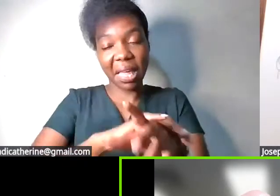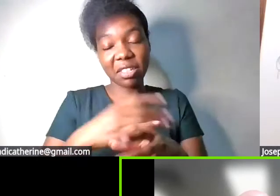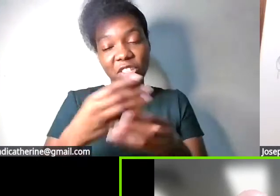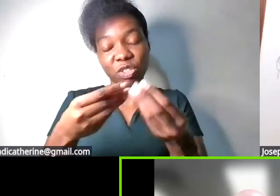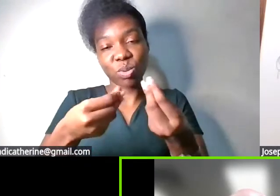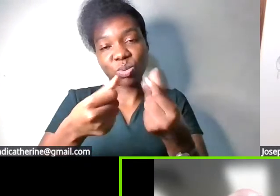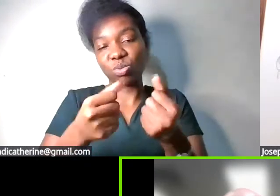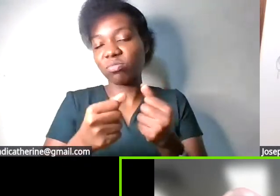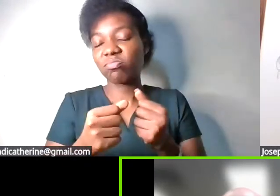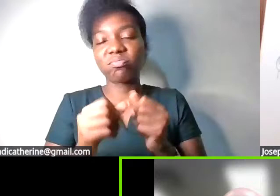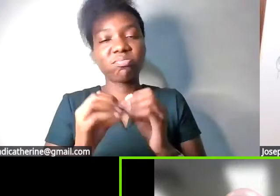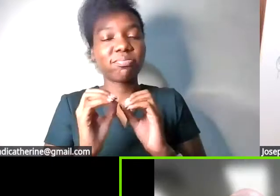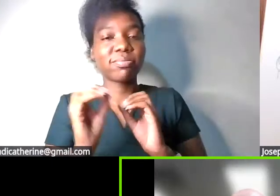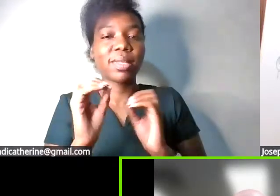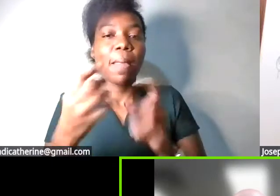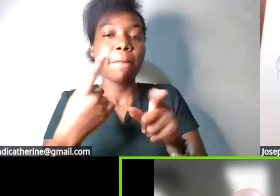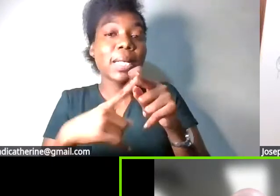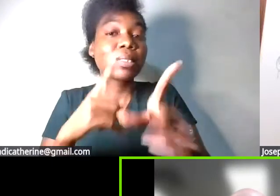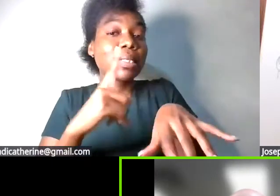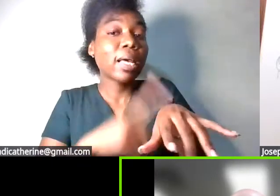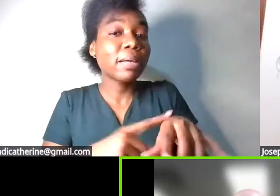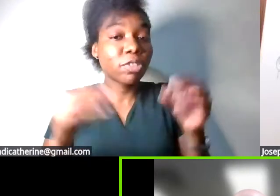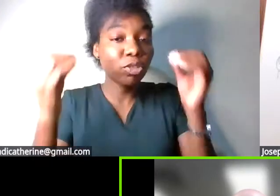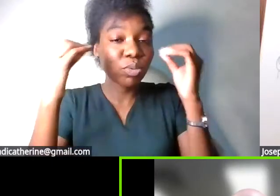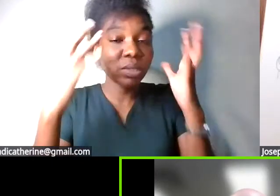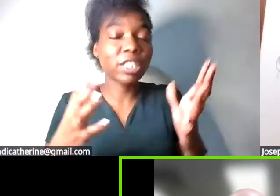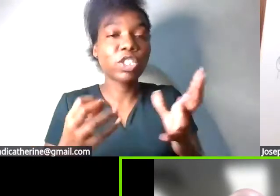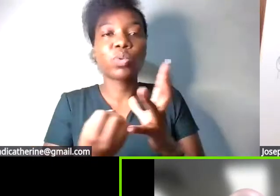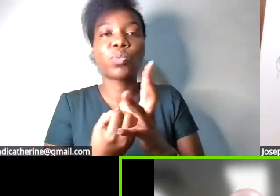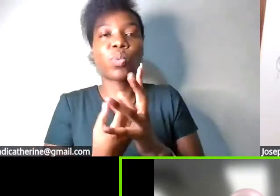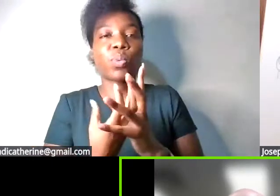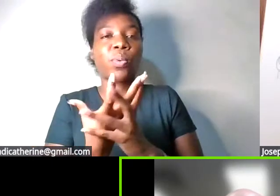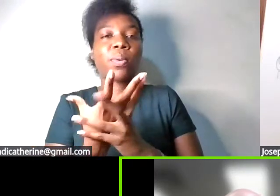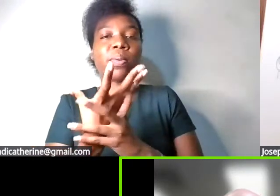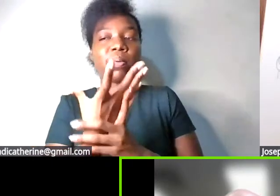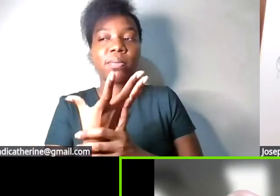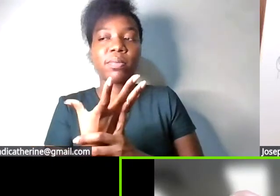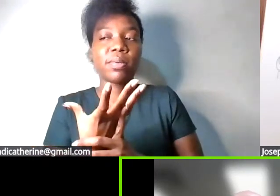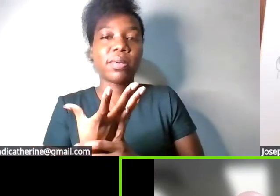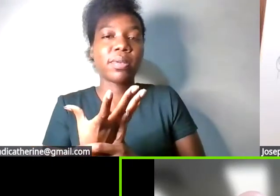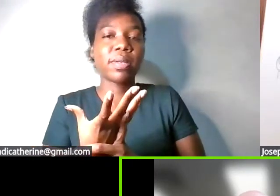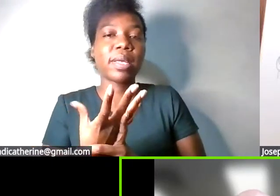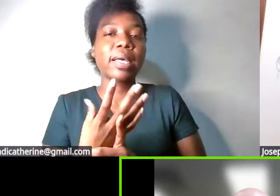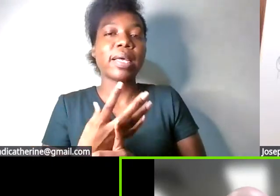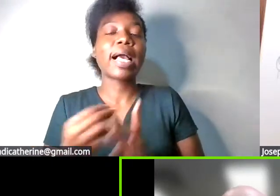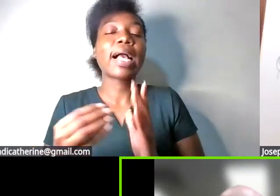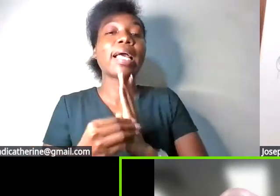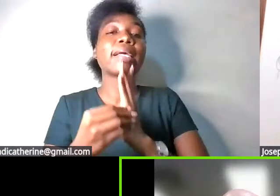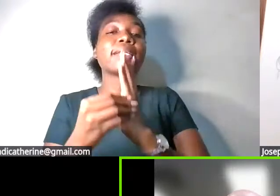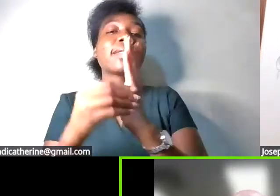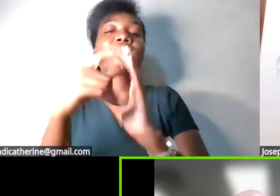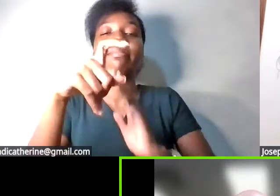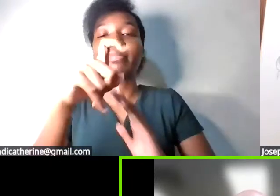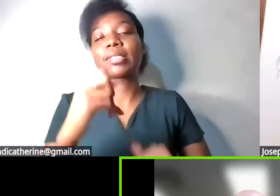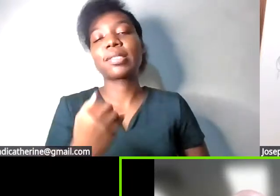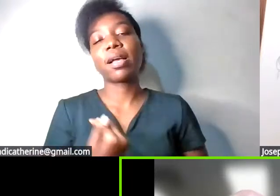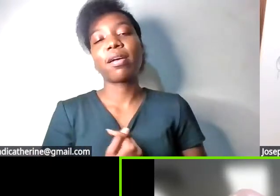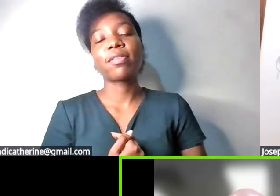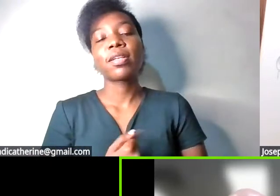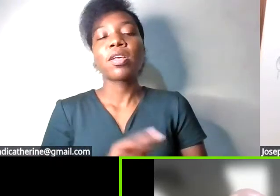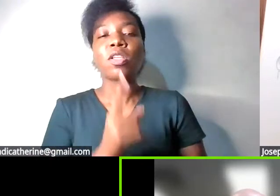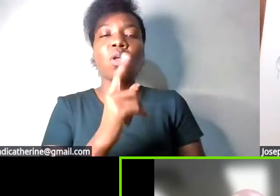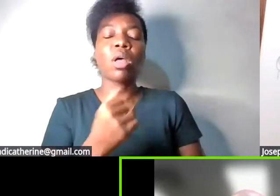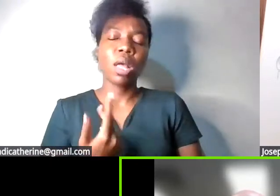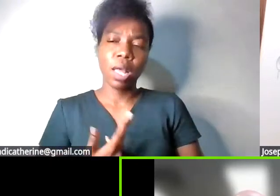as a student growing up, then they need our guidance. We have to work with the parent